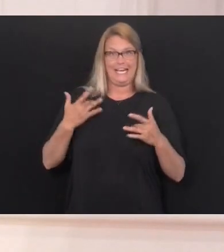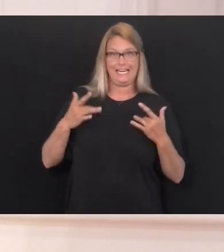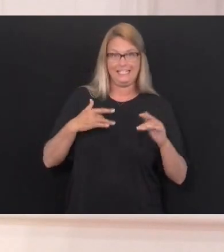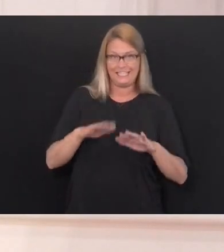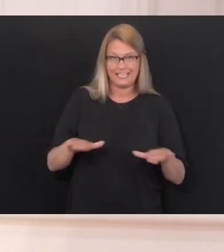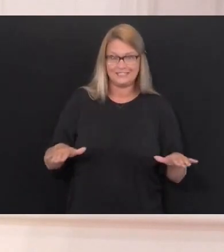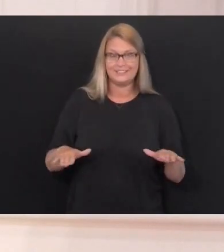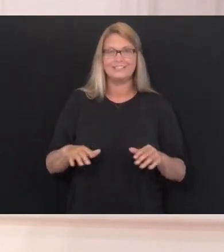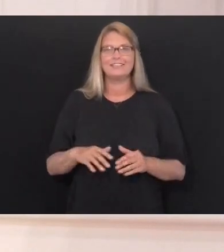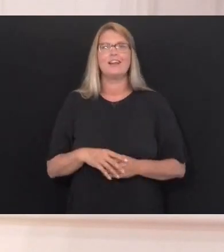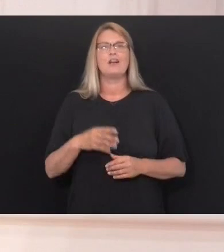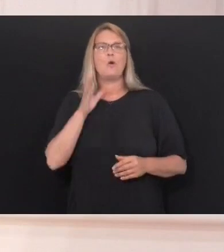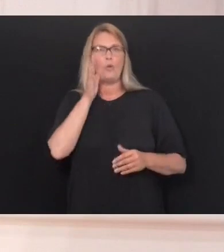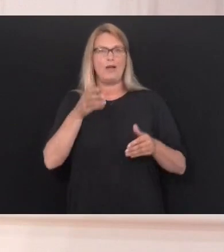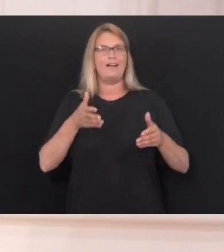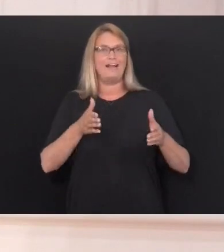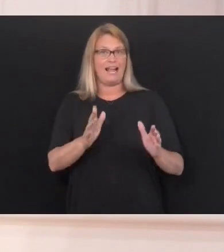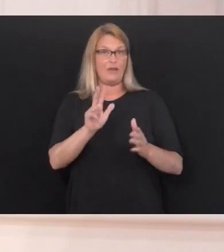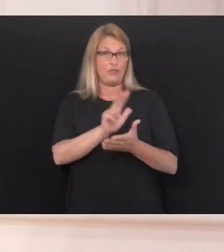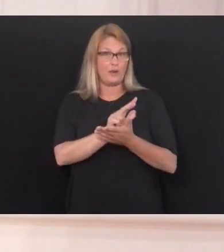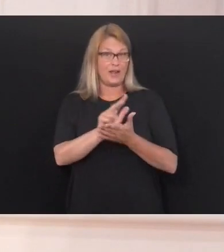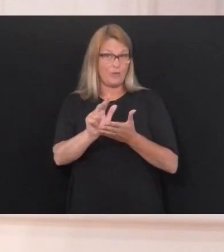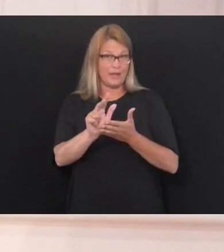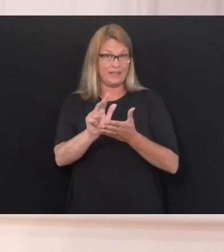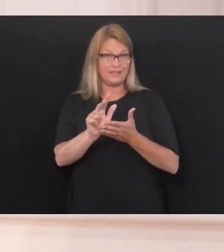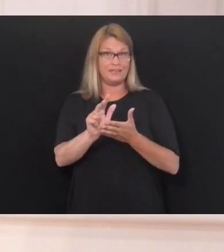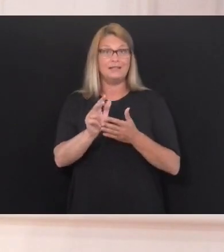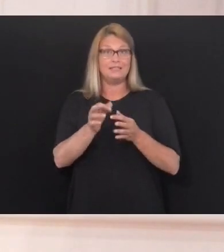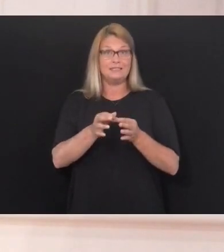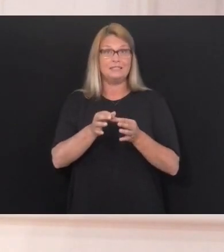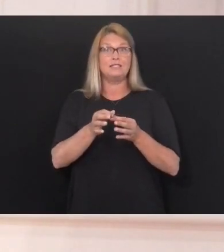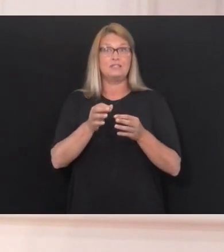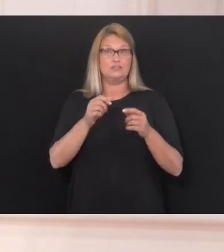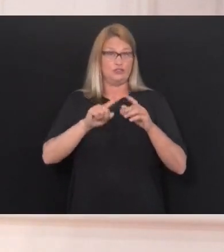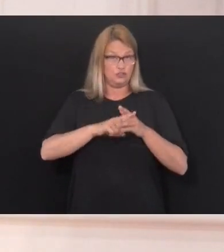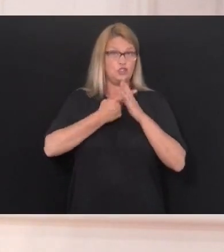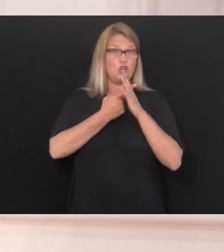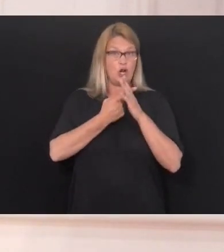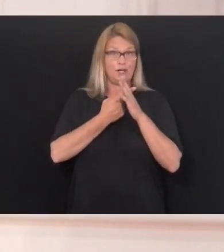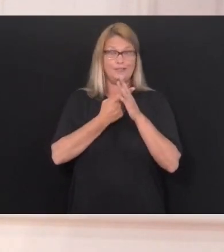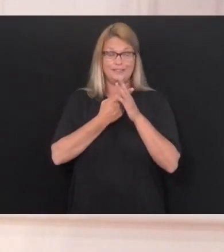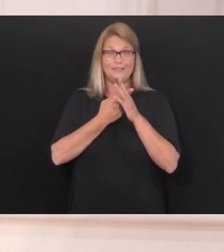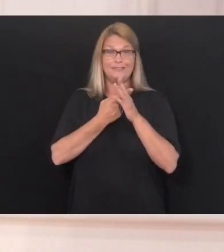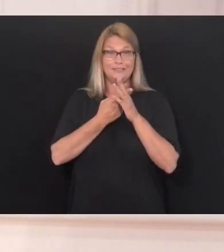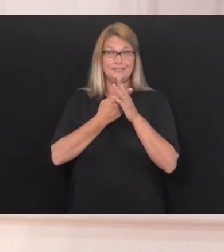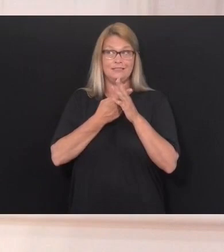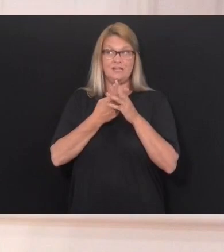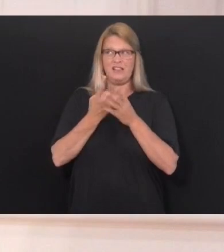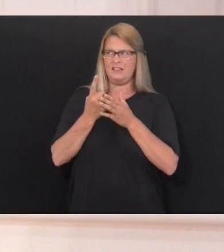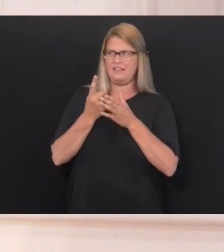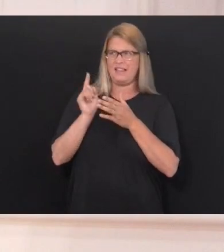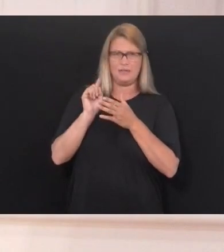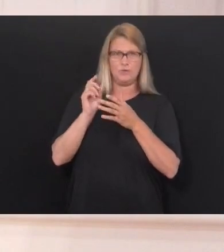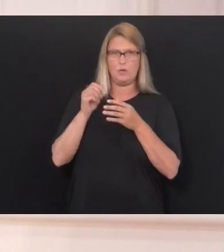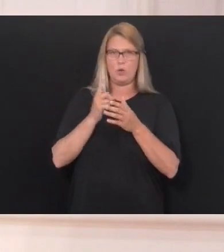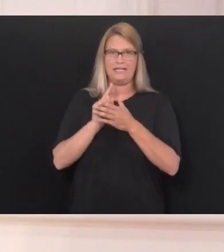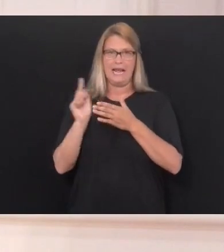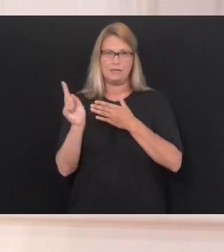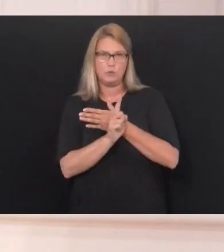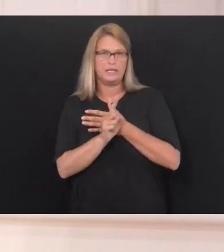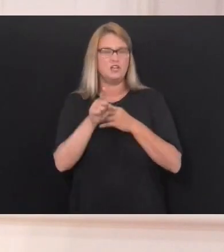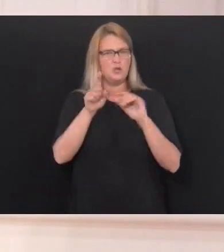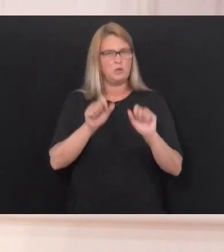and we've got to have plans. We've got to have a plan of what we're going to be able to do. Today, we have a lot